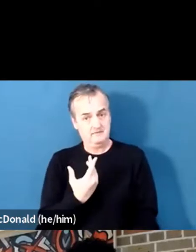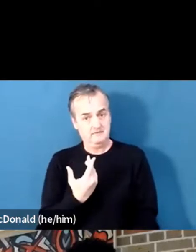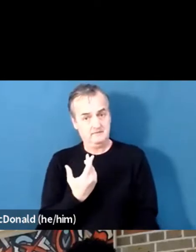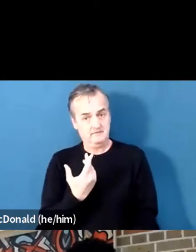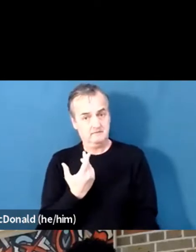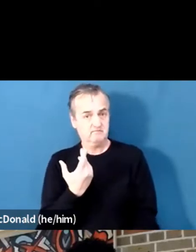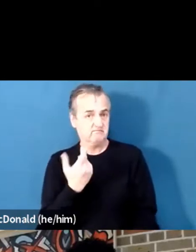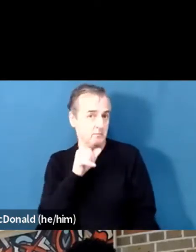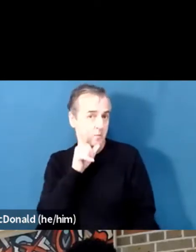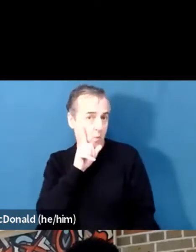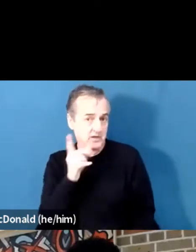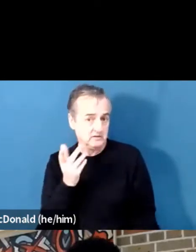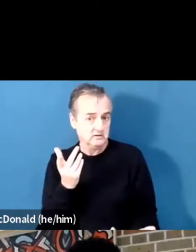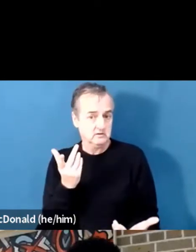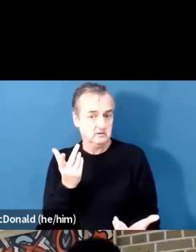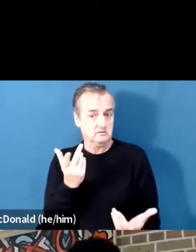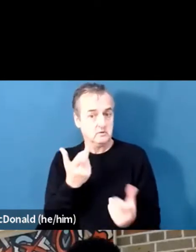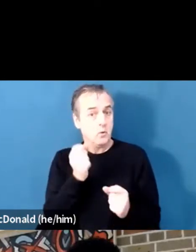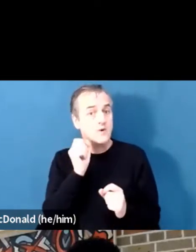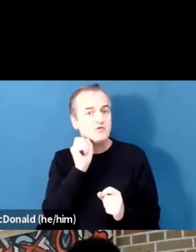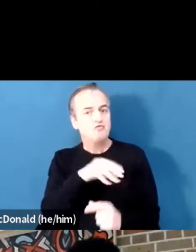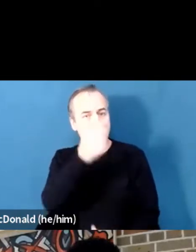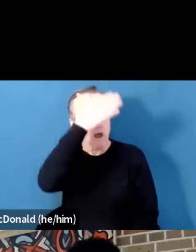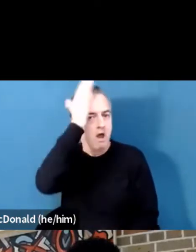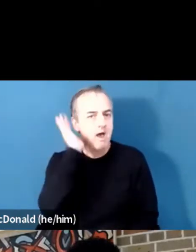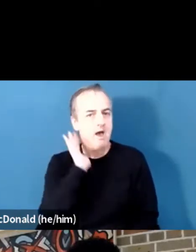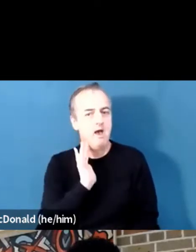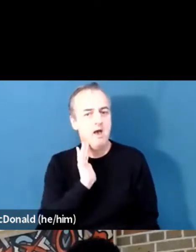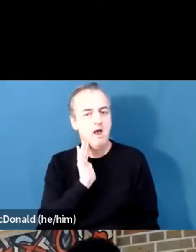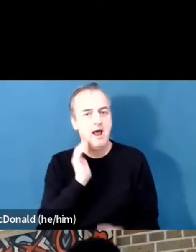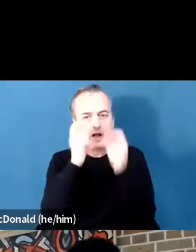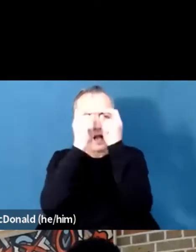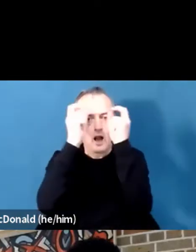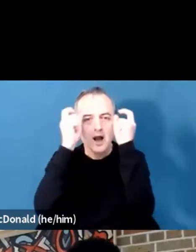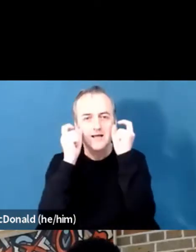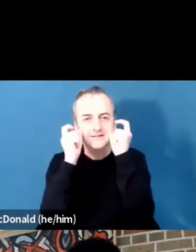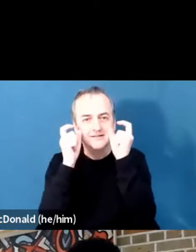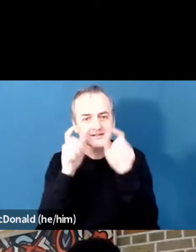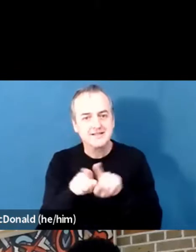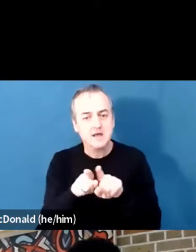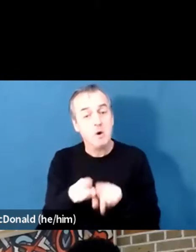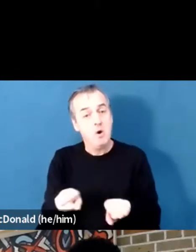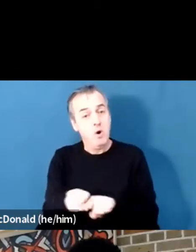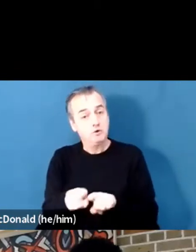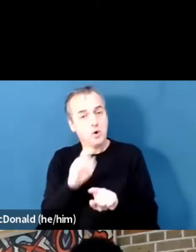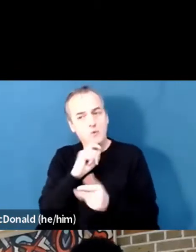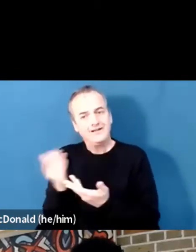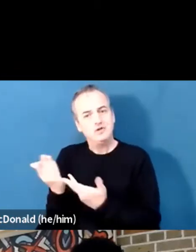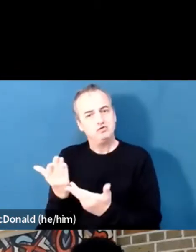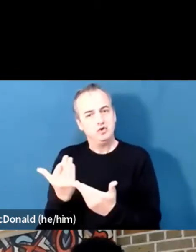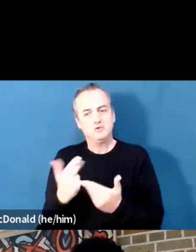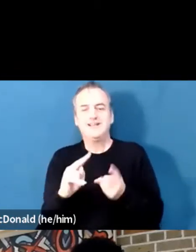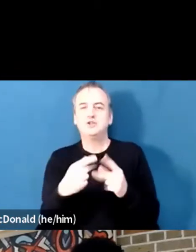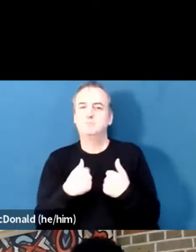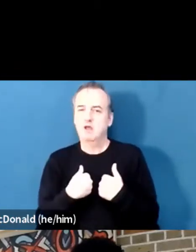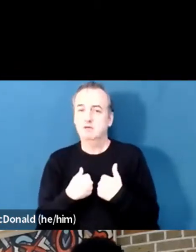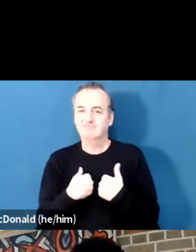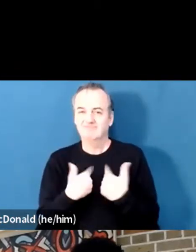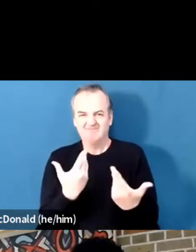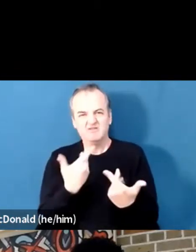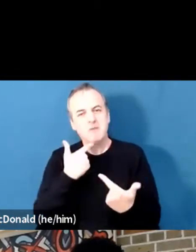woman with red hair and thick framed glasses as well. I'm also going to introduce Alex, who's doing our